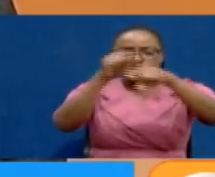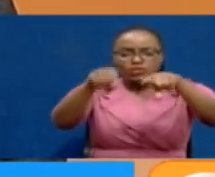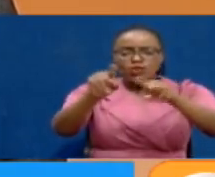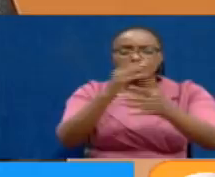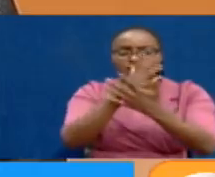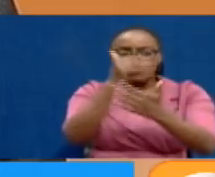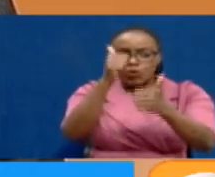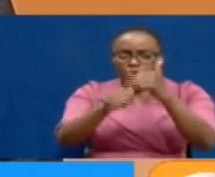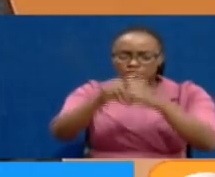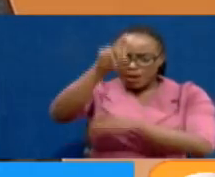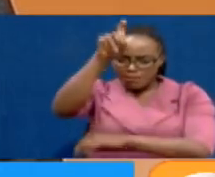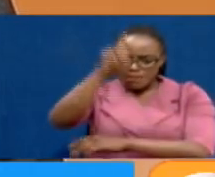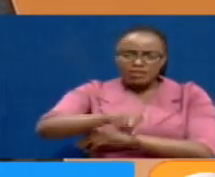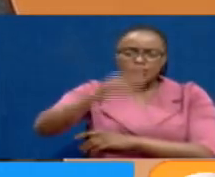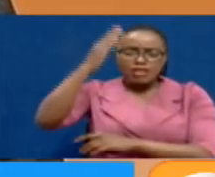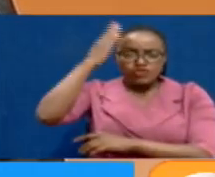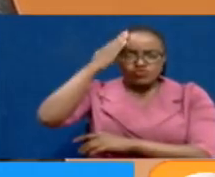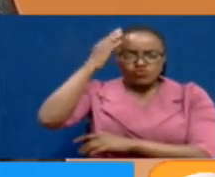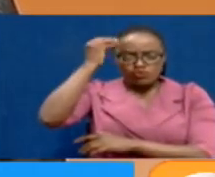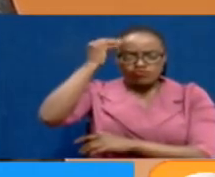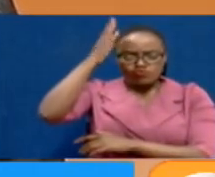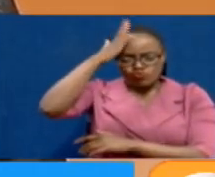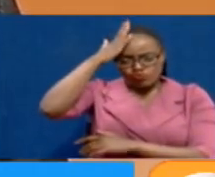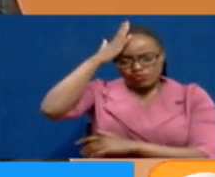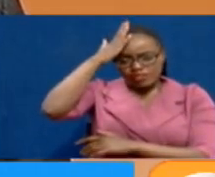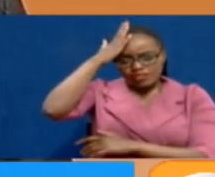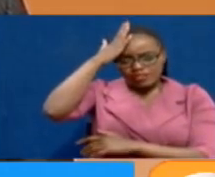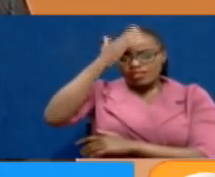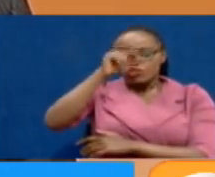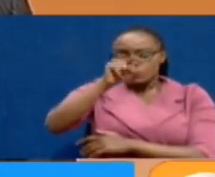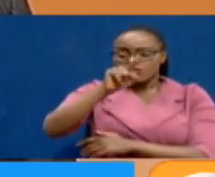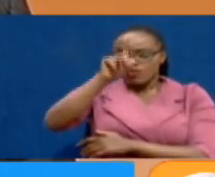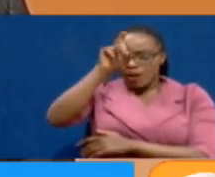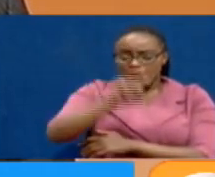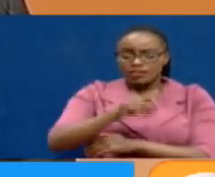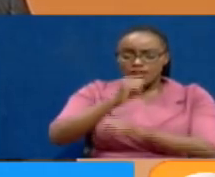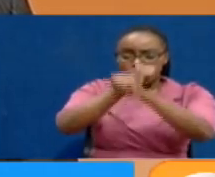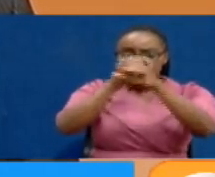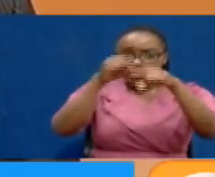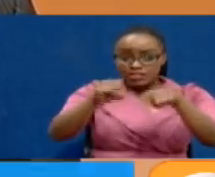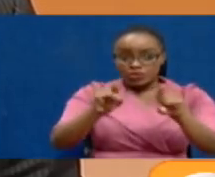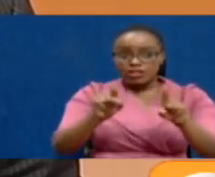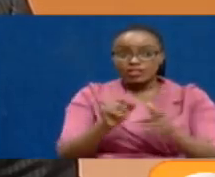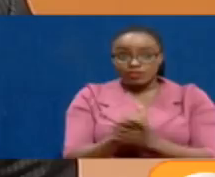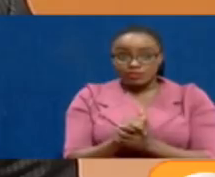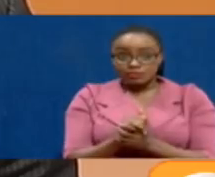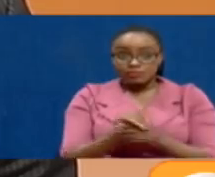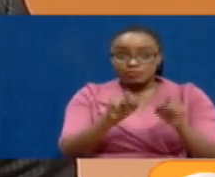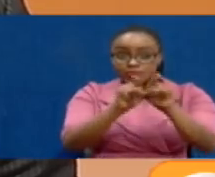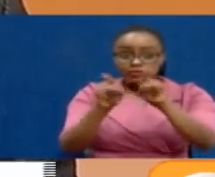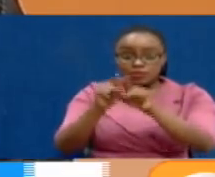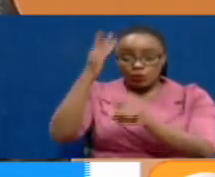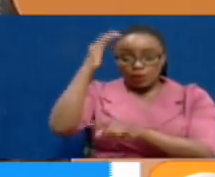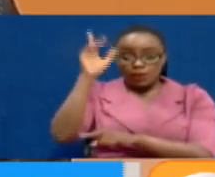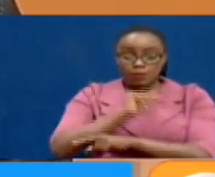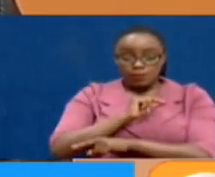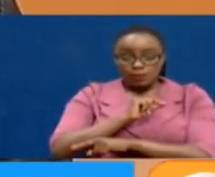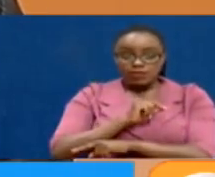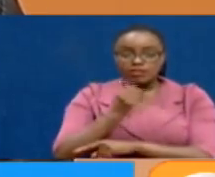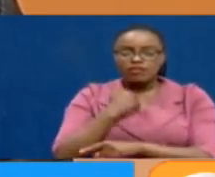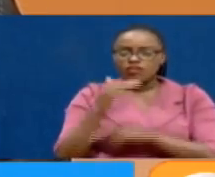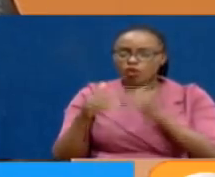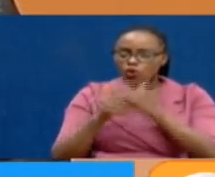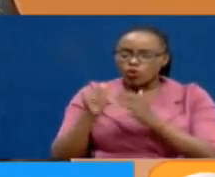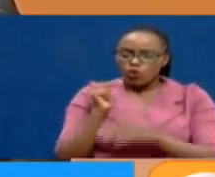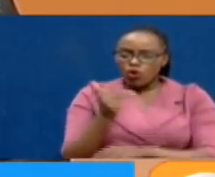is something that they must get very clearly. You owe yourself protection. But having said that, we also know that the crisis is for all of